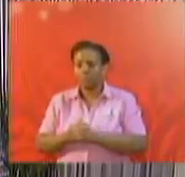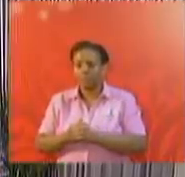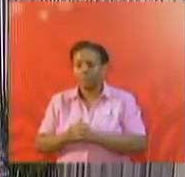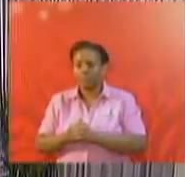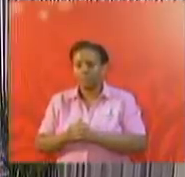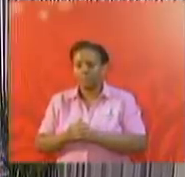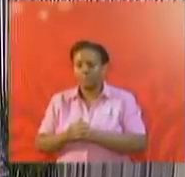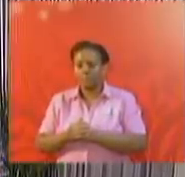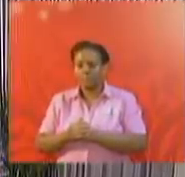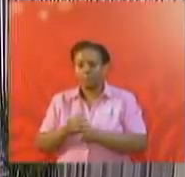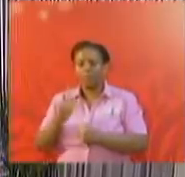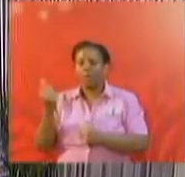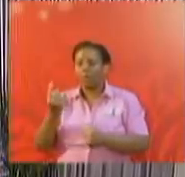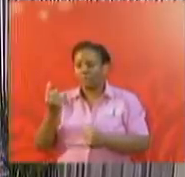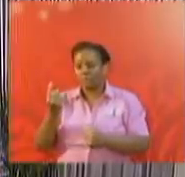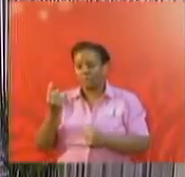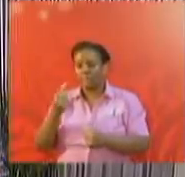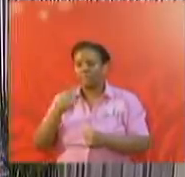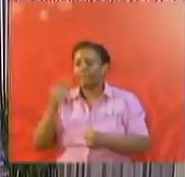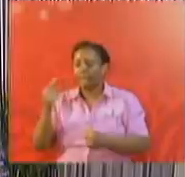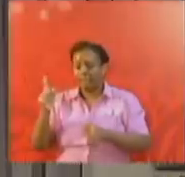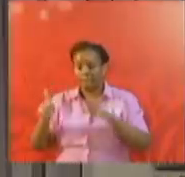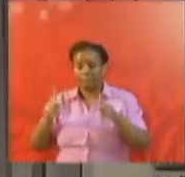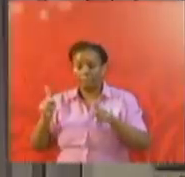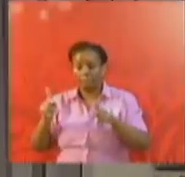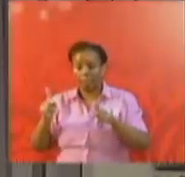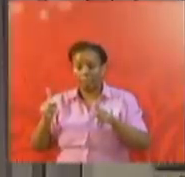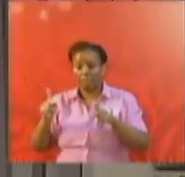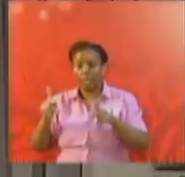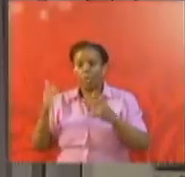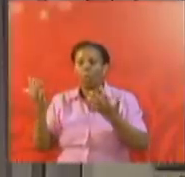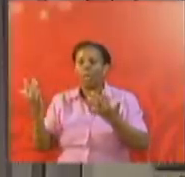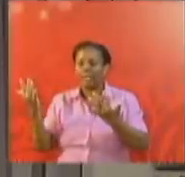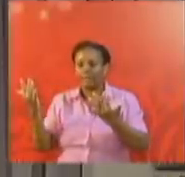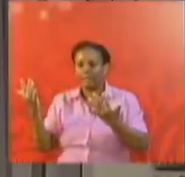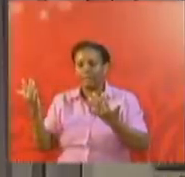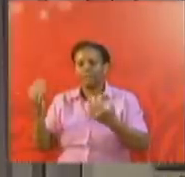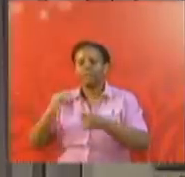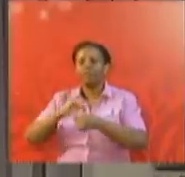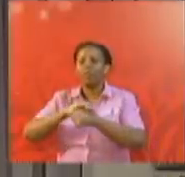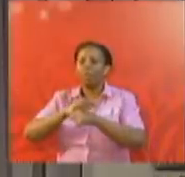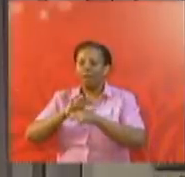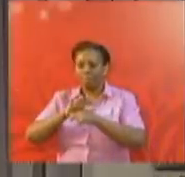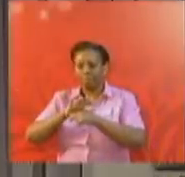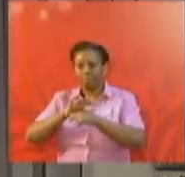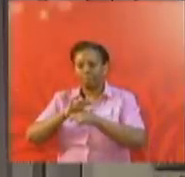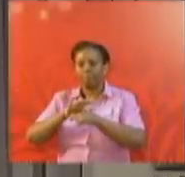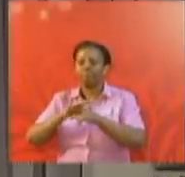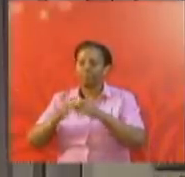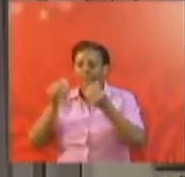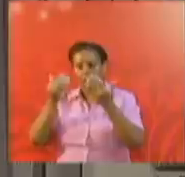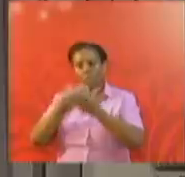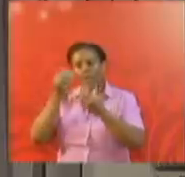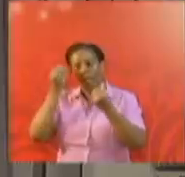have these cases, don't wait for a press conference to raise it. Send it to the ministry and we will investigate it. All we need